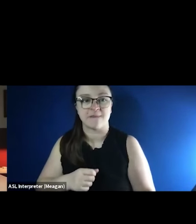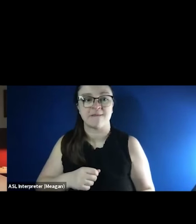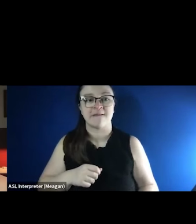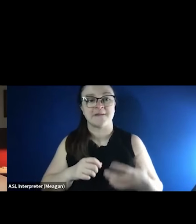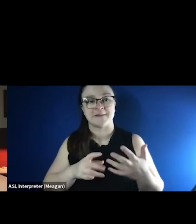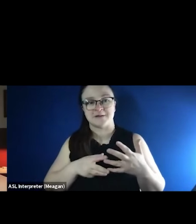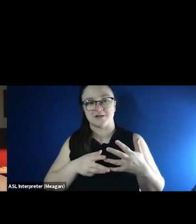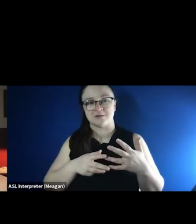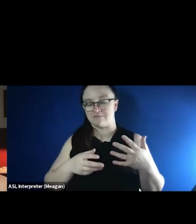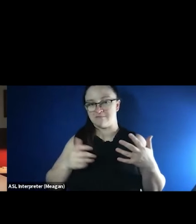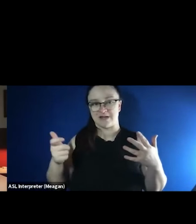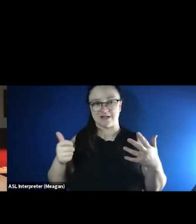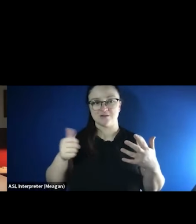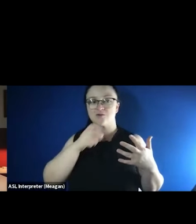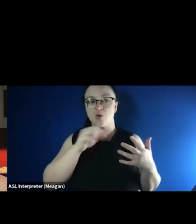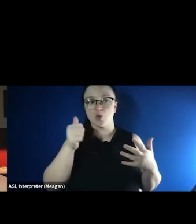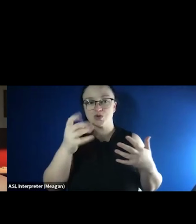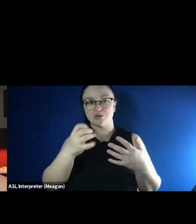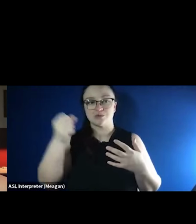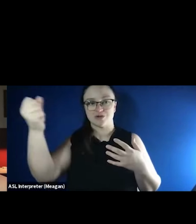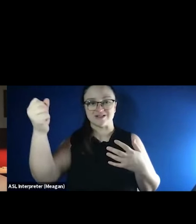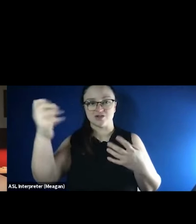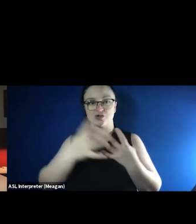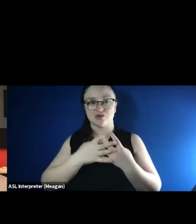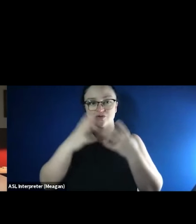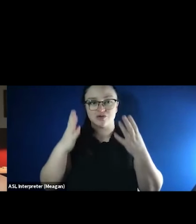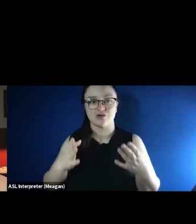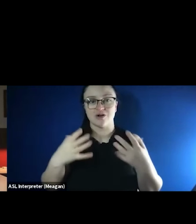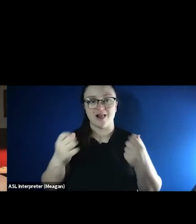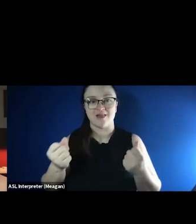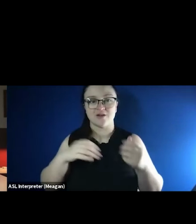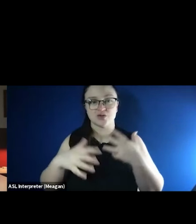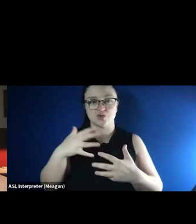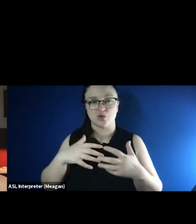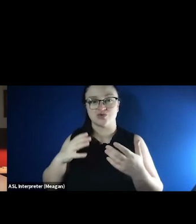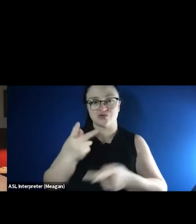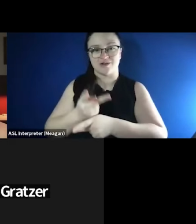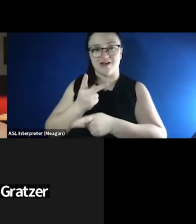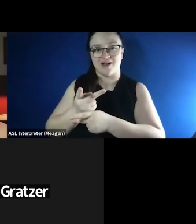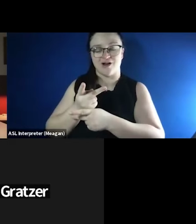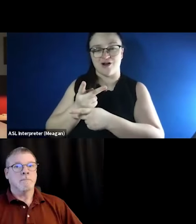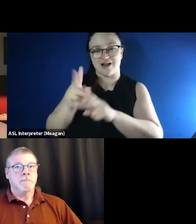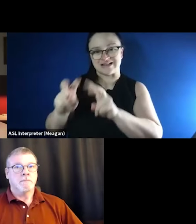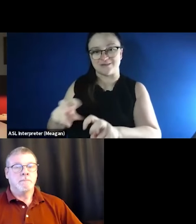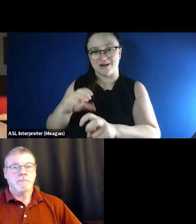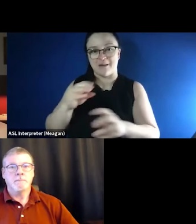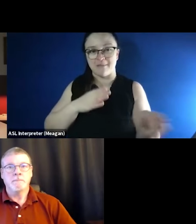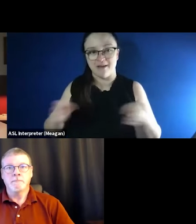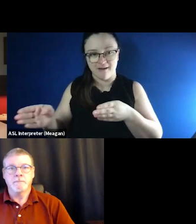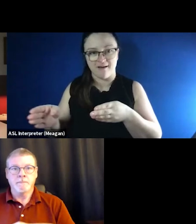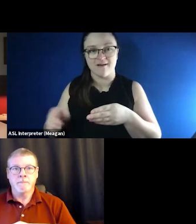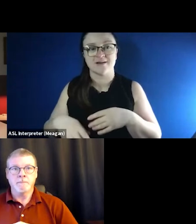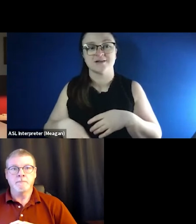the Older Prisoner Health and Social Care Assessment and Plan Strategy, or OSHCAP, which was a randomized controlled trial